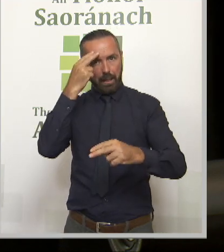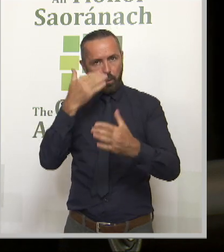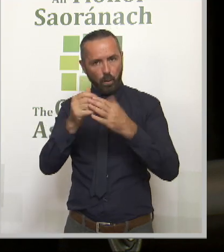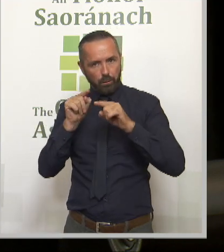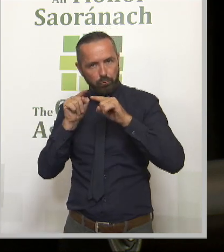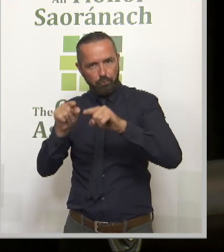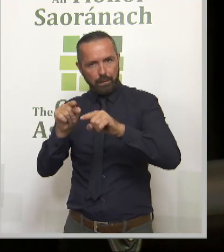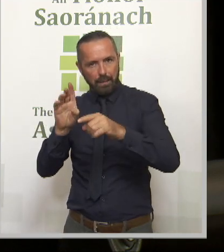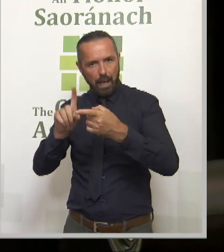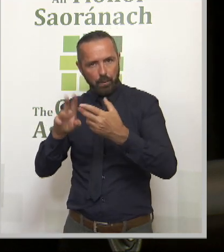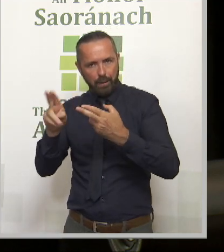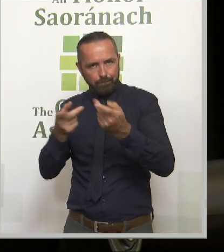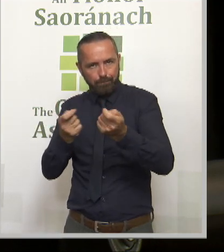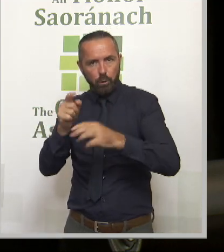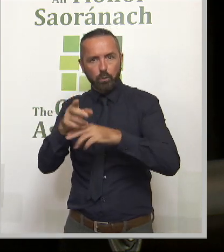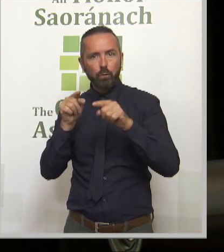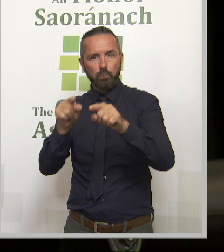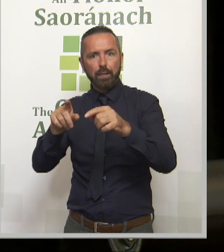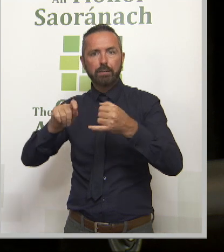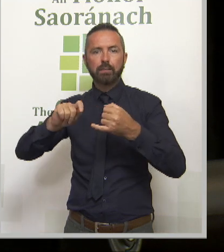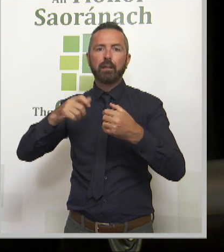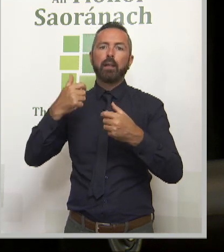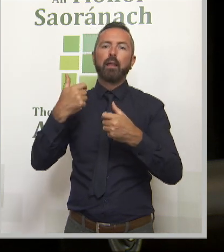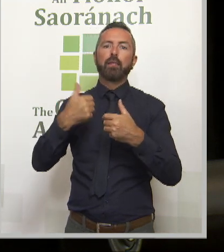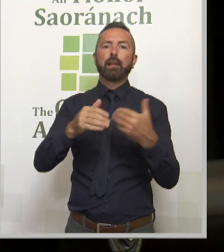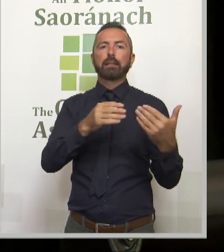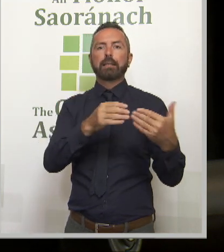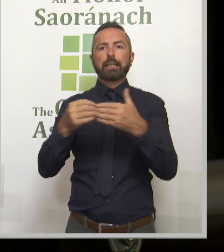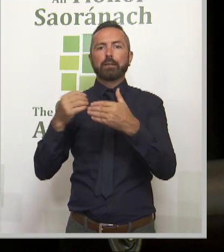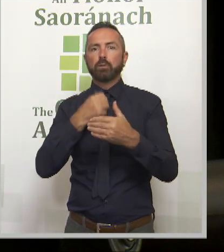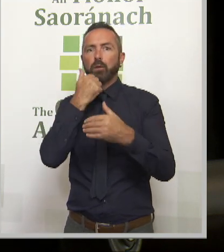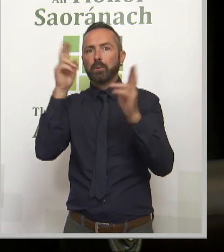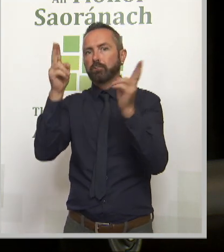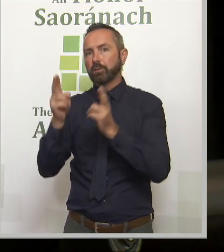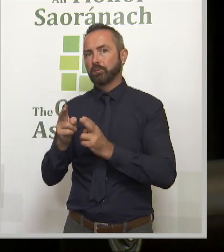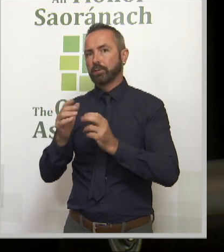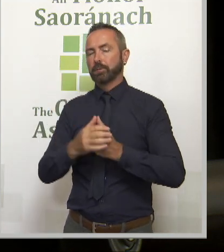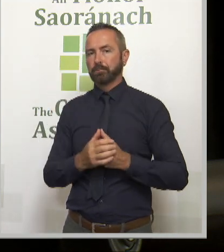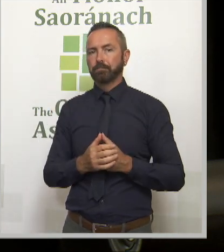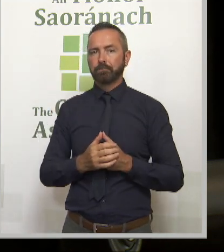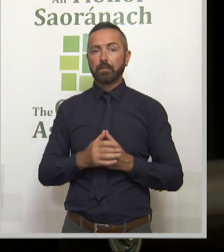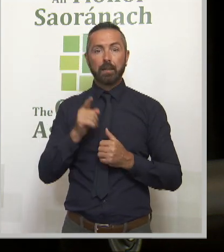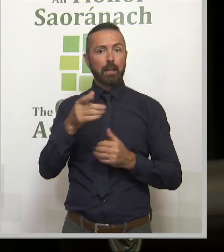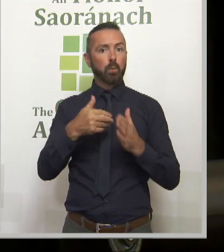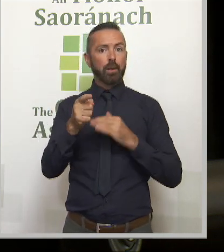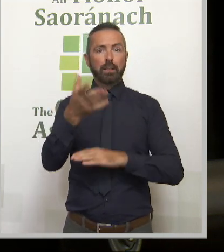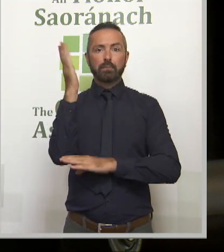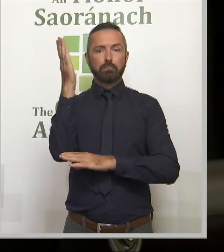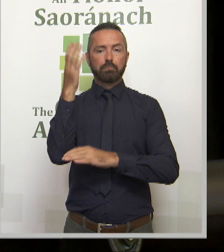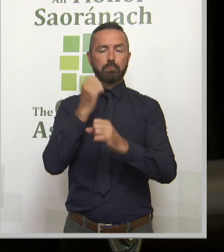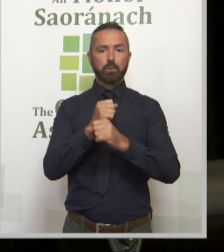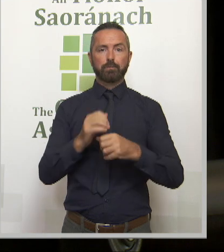been talking about that are causing their ranges and abundances to become reduced. And that's what this talk is going to be